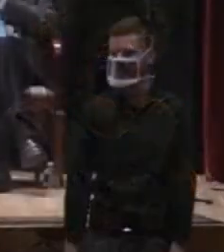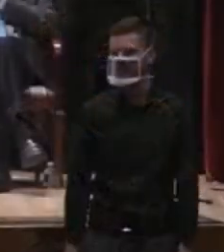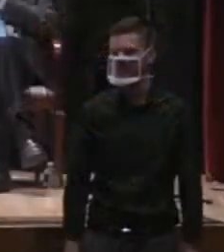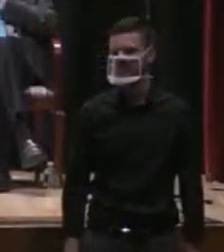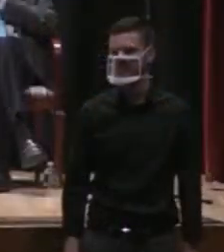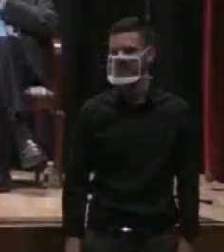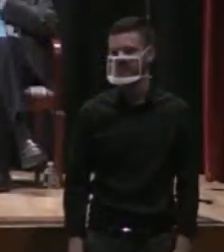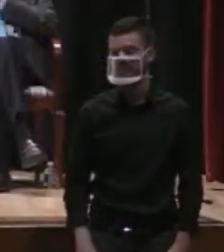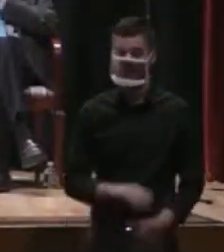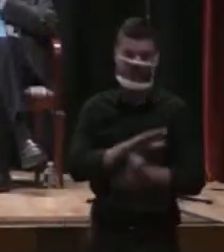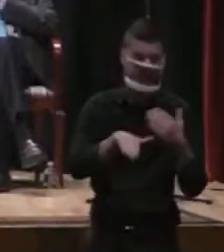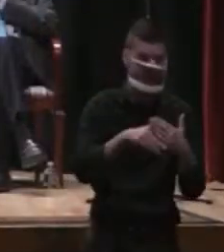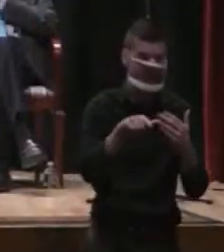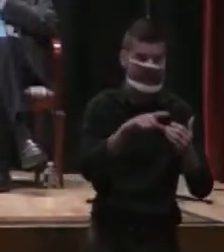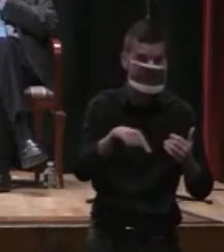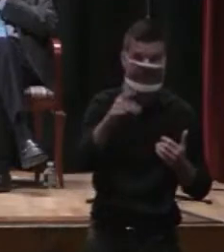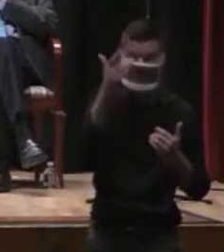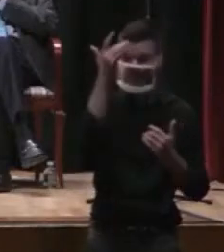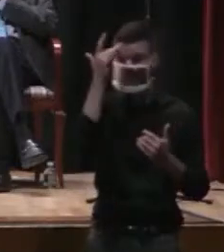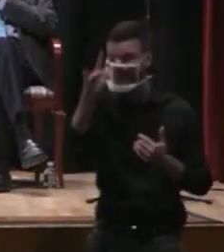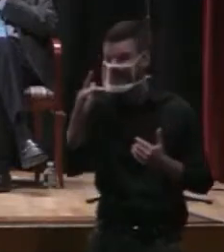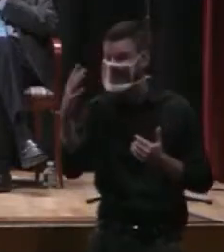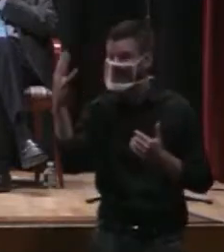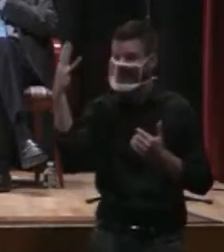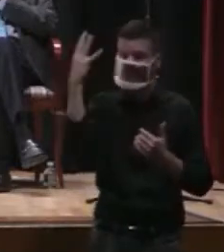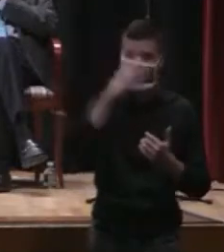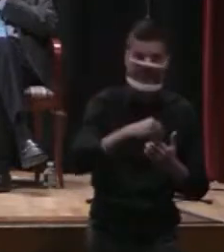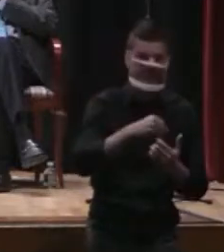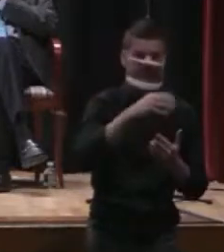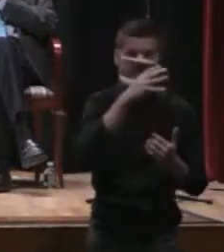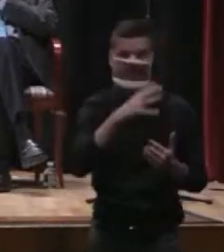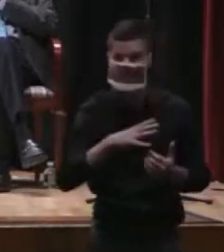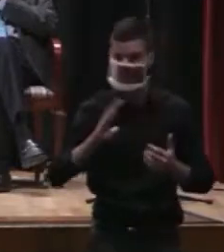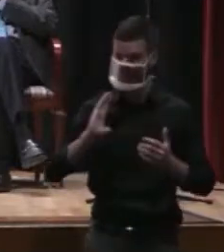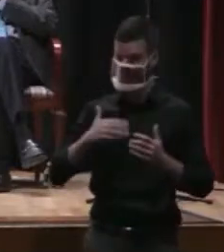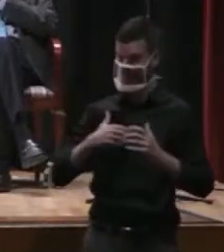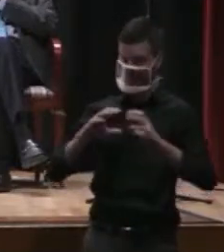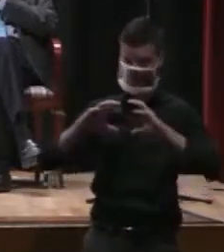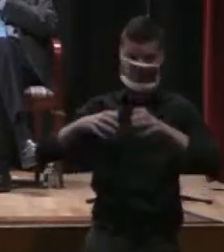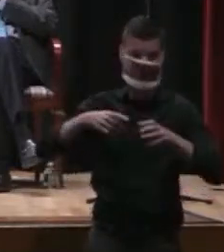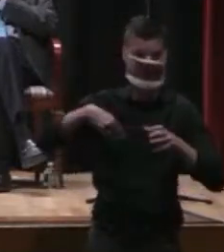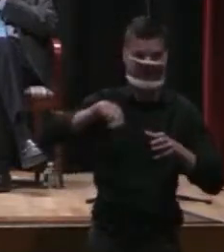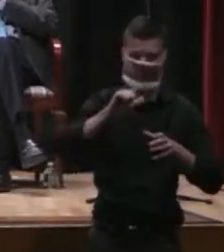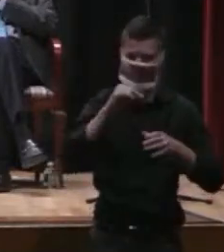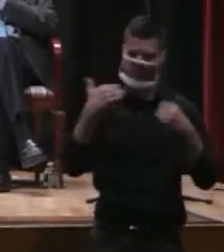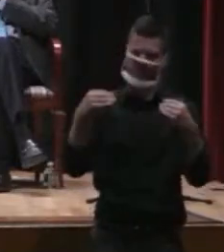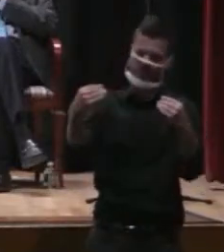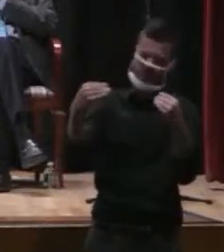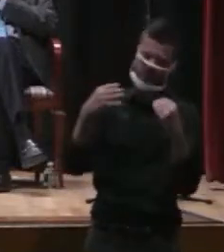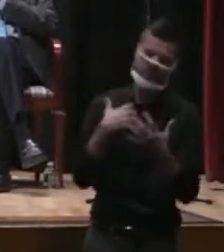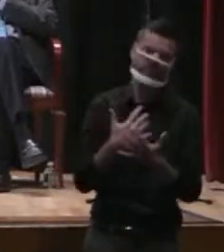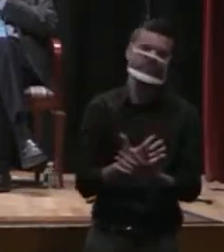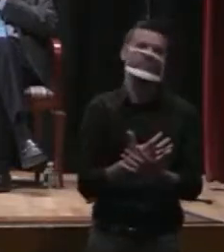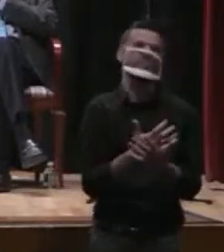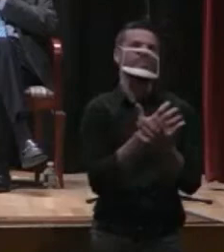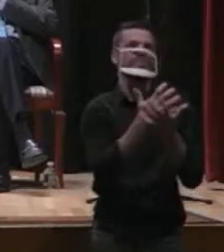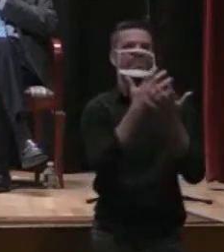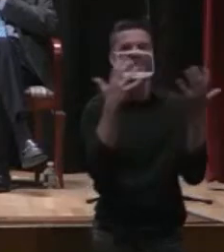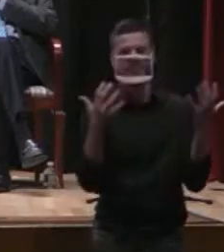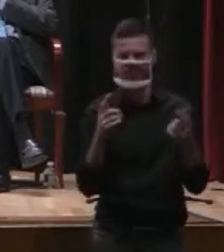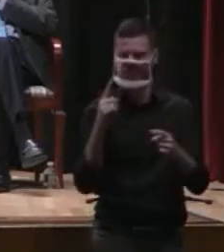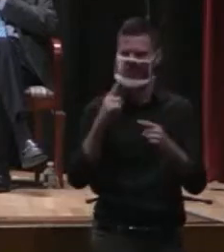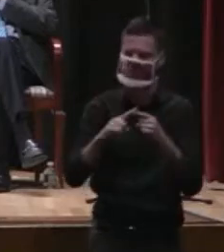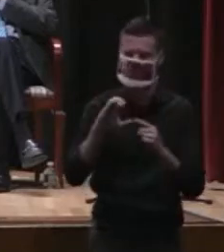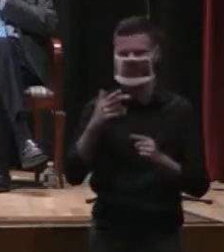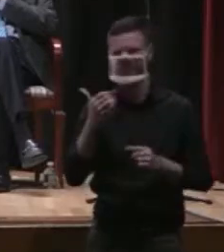To all the intelligent and beautiful women of my cohort who have taught me so much, and the charming,